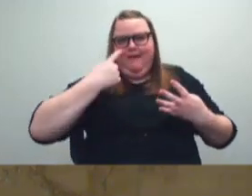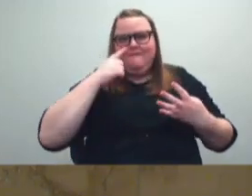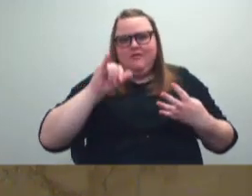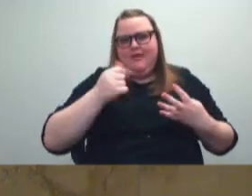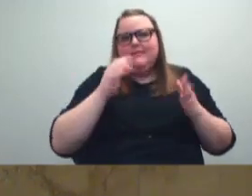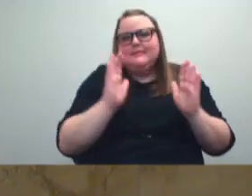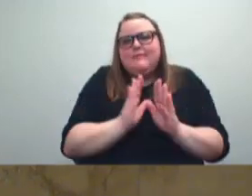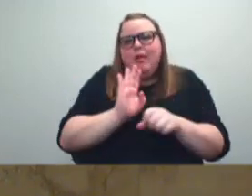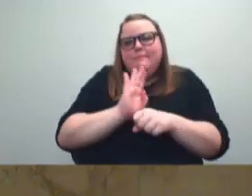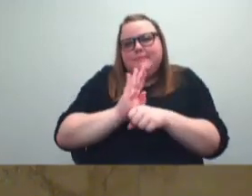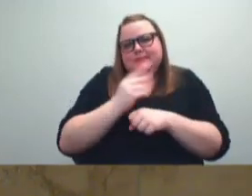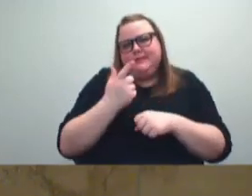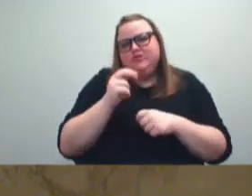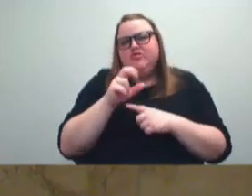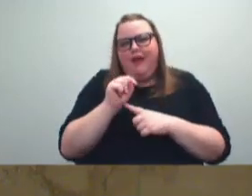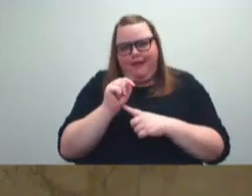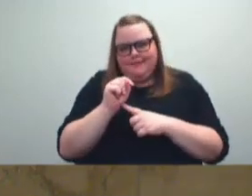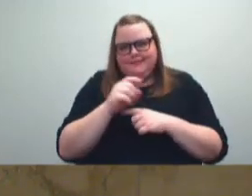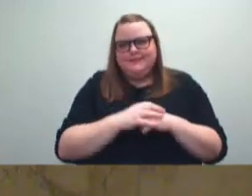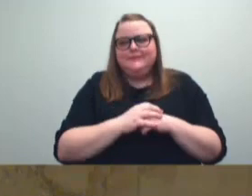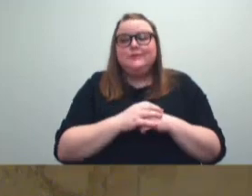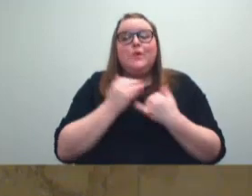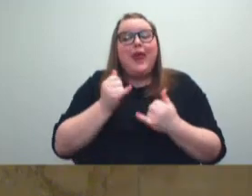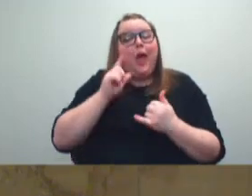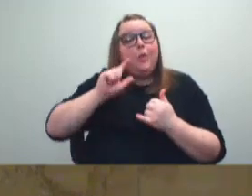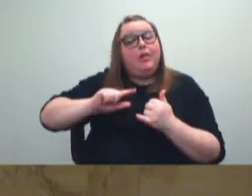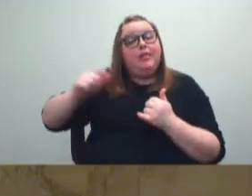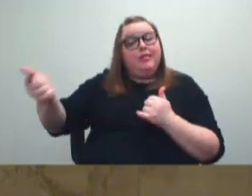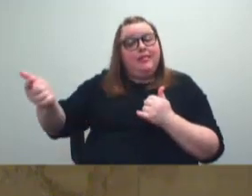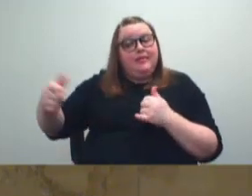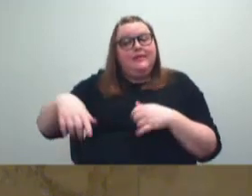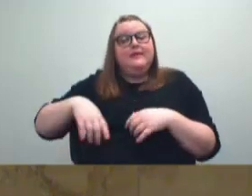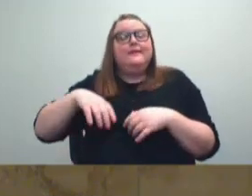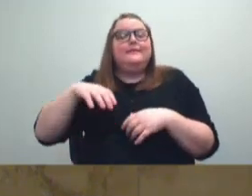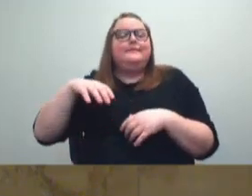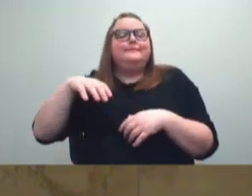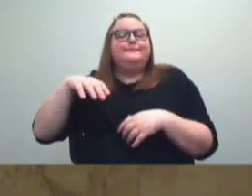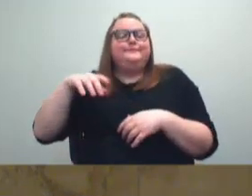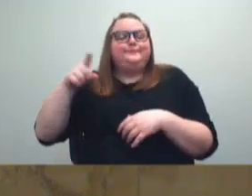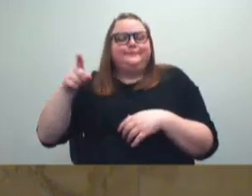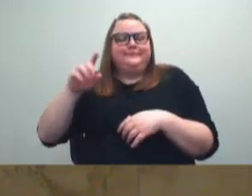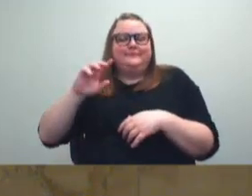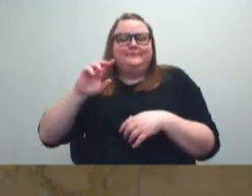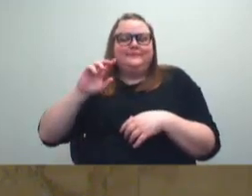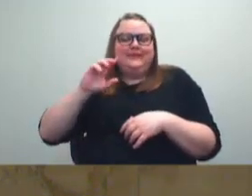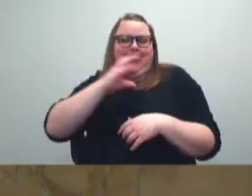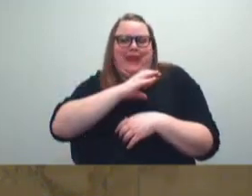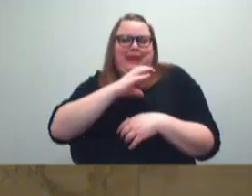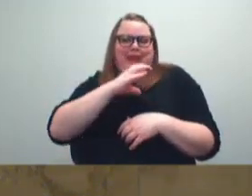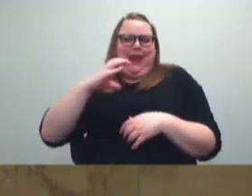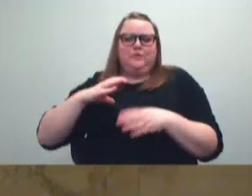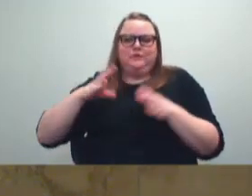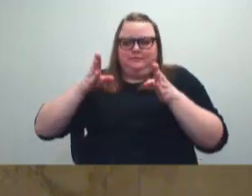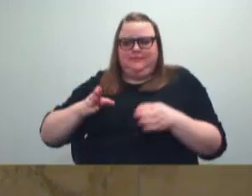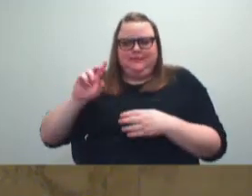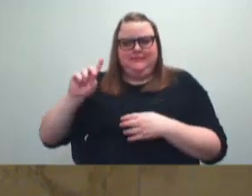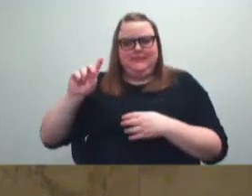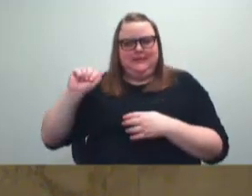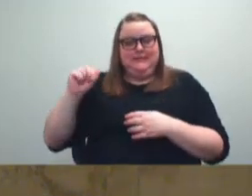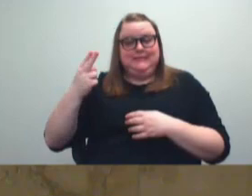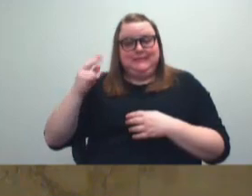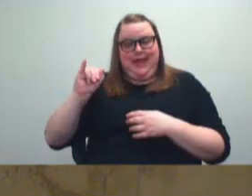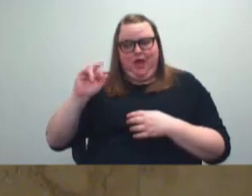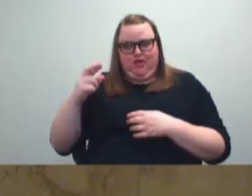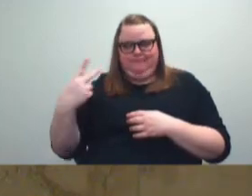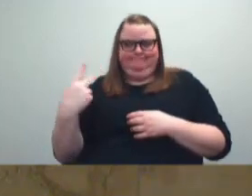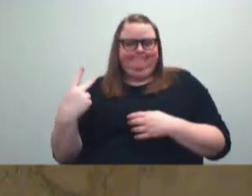friend, Councilman Dare, because he and I are both passionate about business. We talk about it all the time. We serve on boards together, and he's a